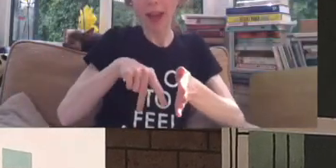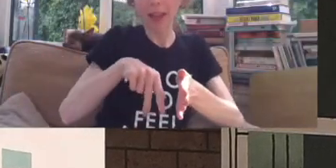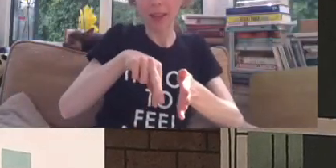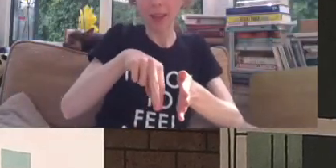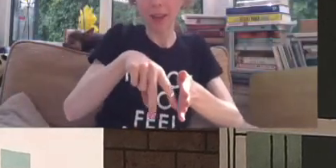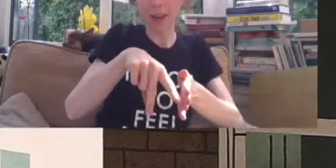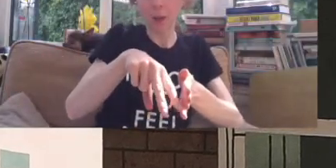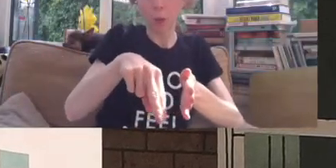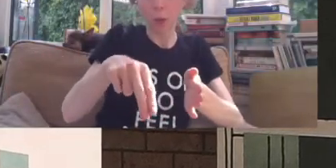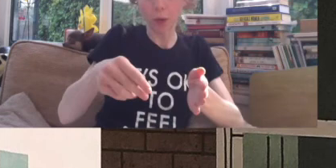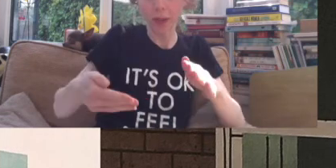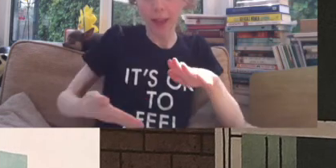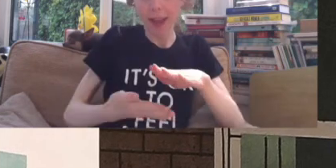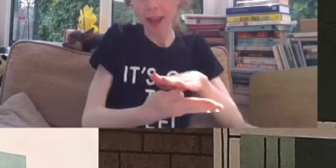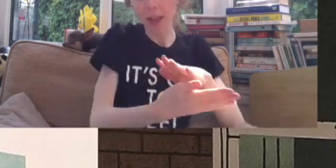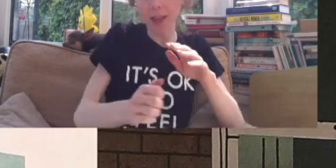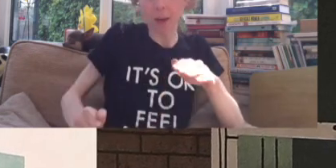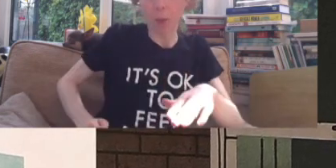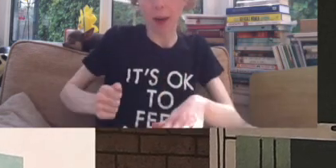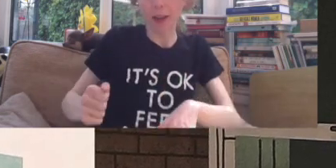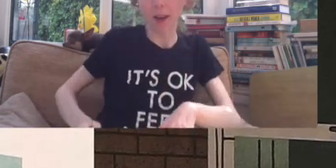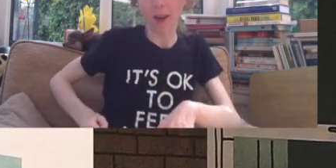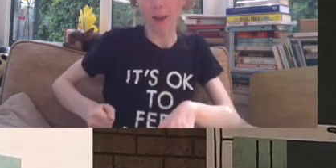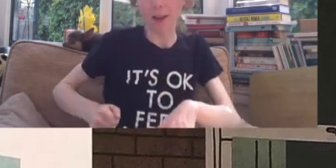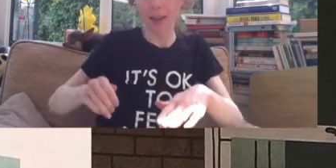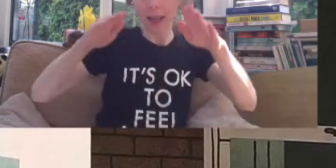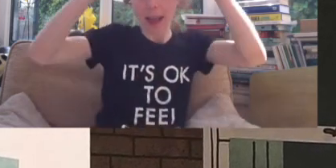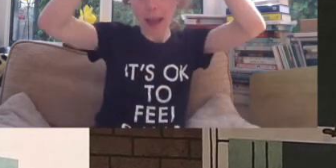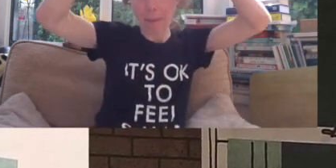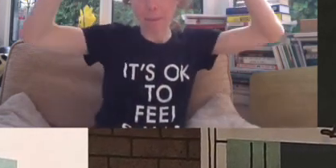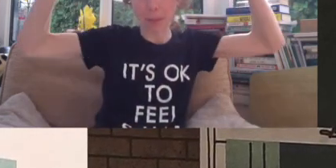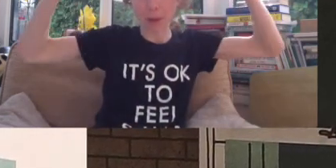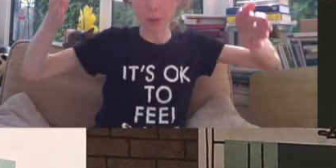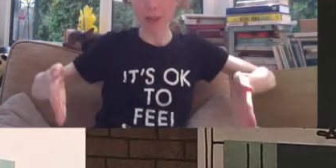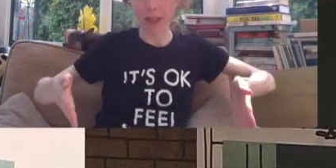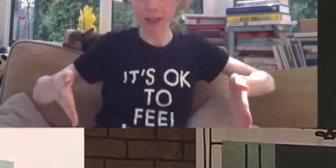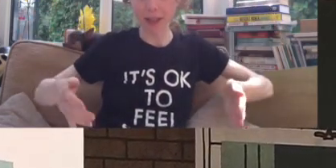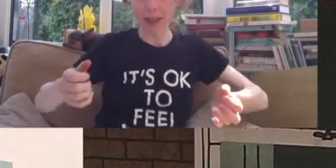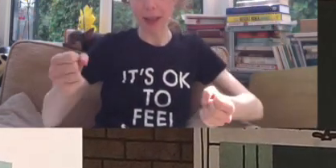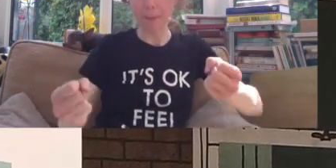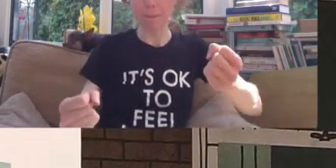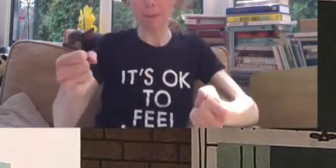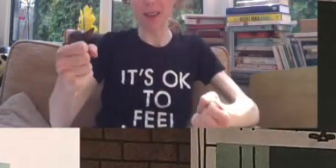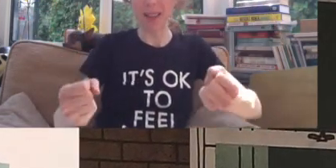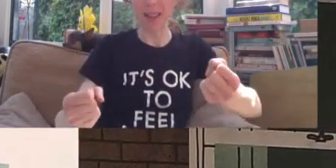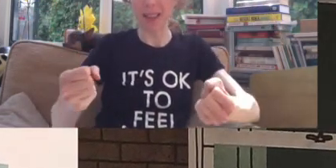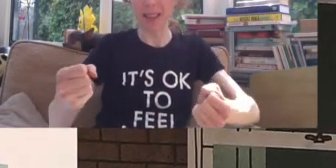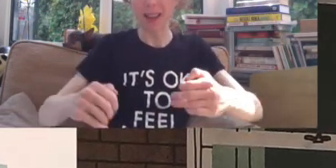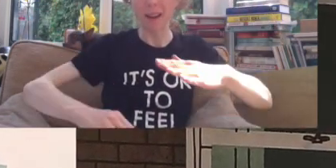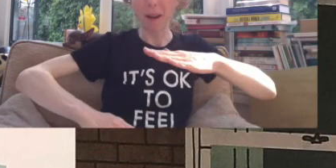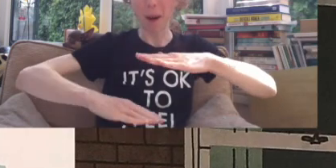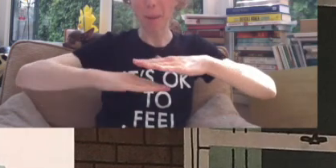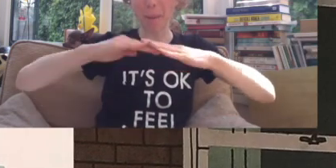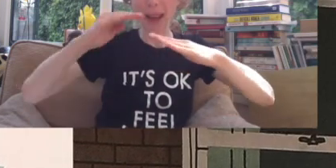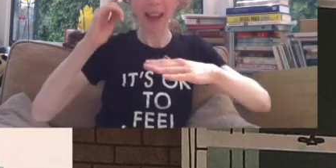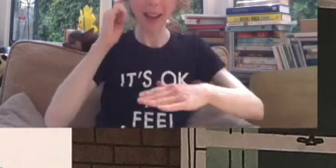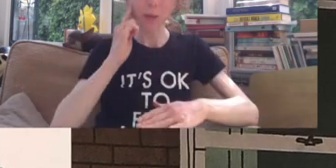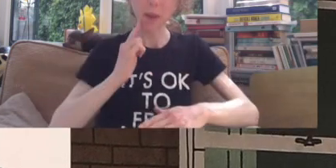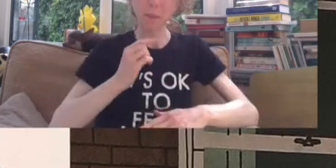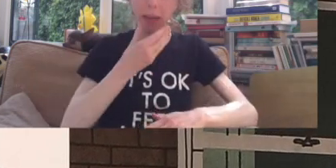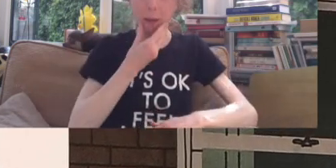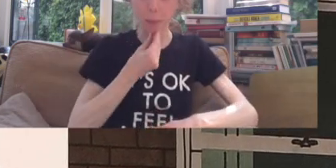the sidewalks and the subway cars and buildings and buses are packed